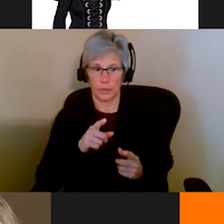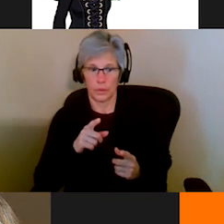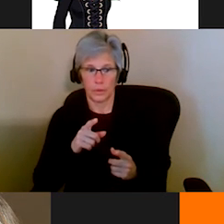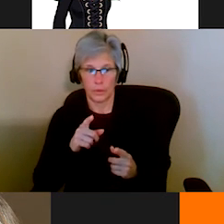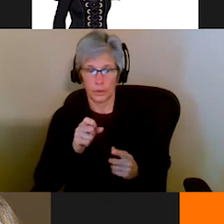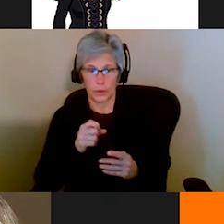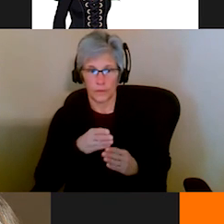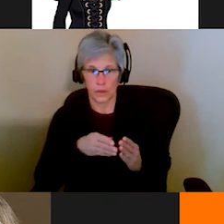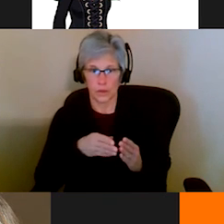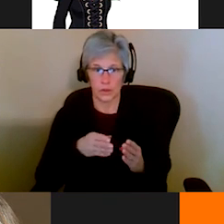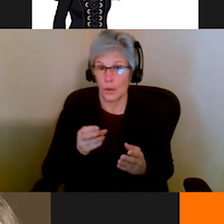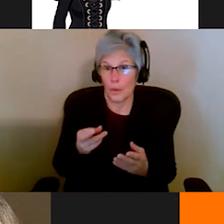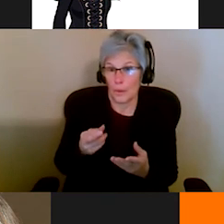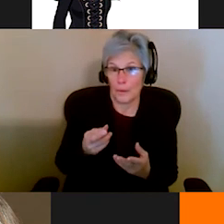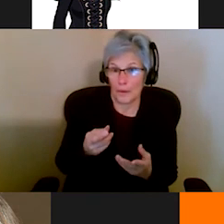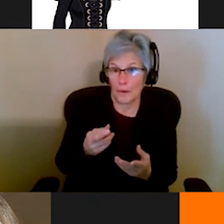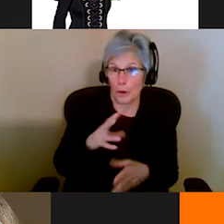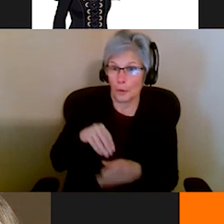Or let me in the joke.